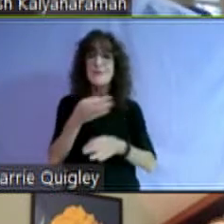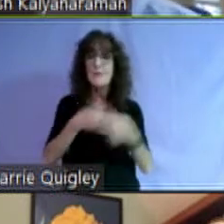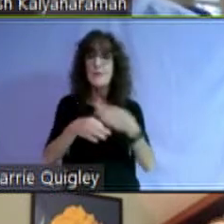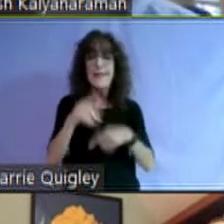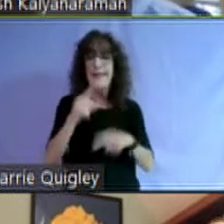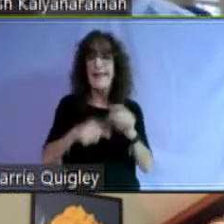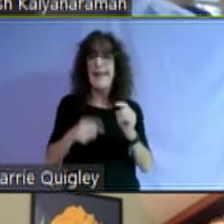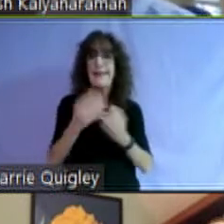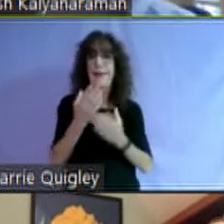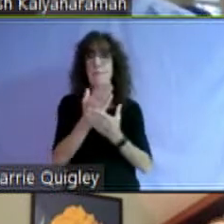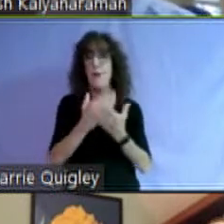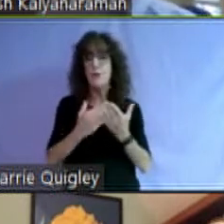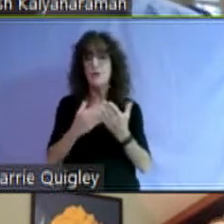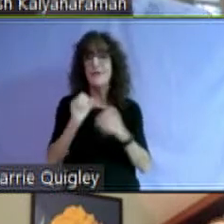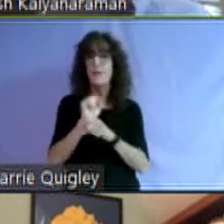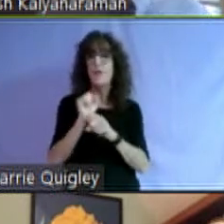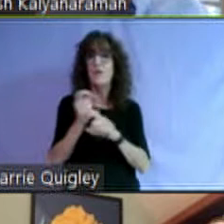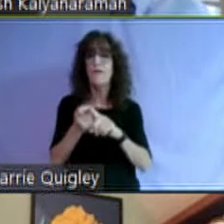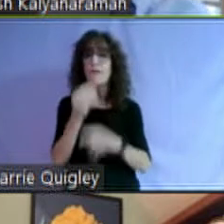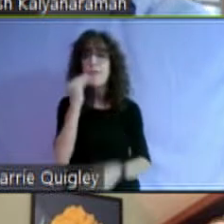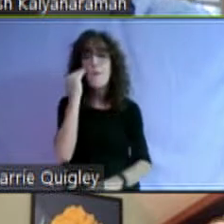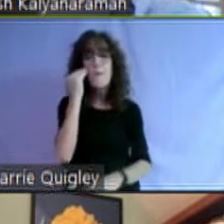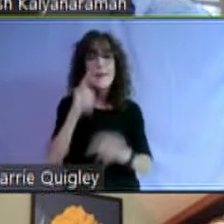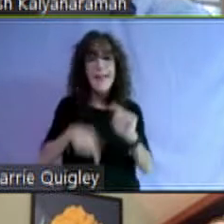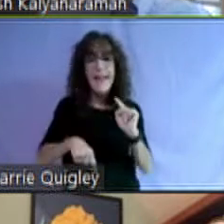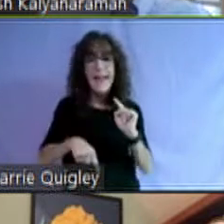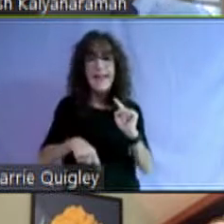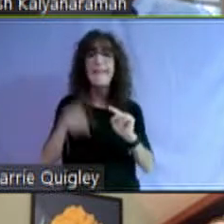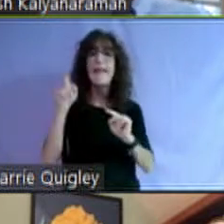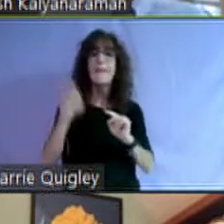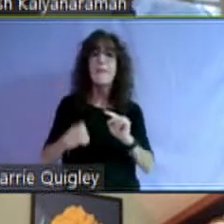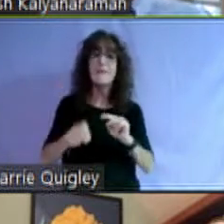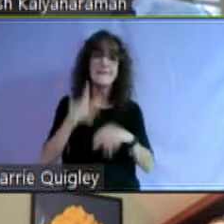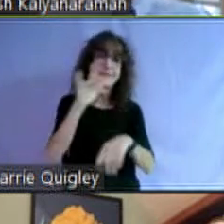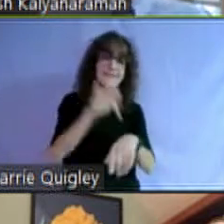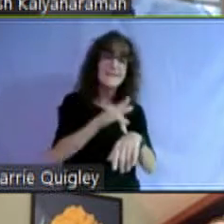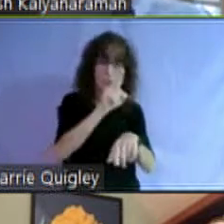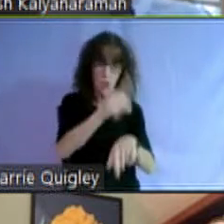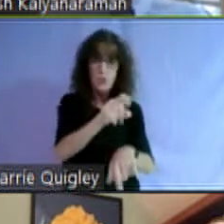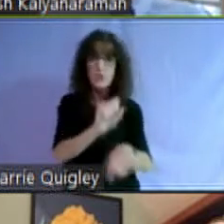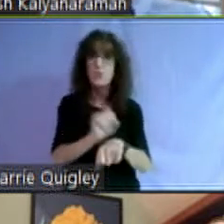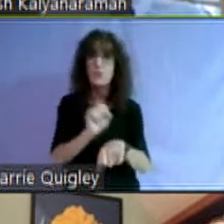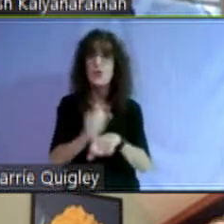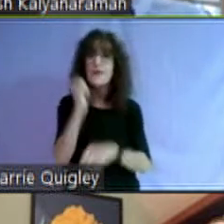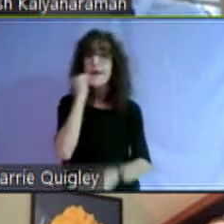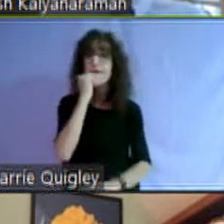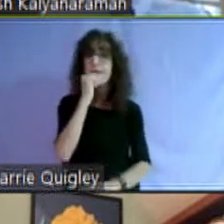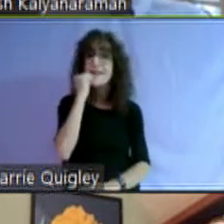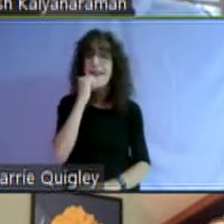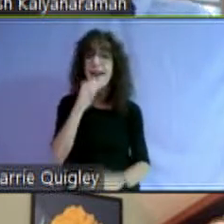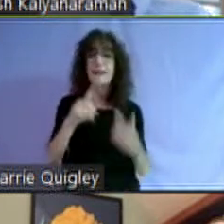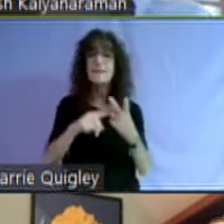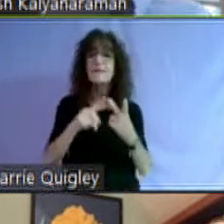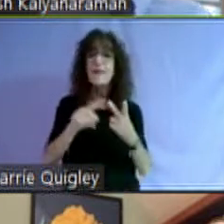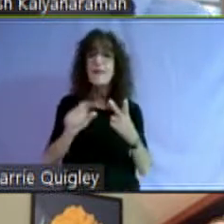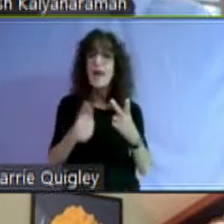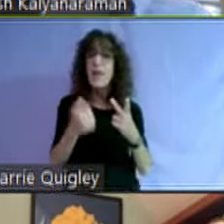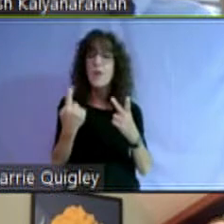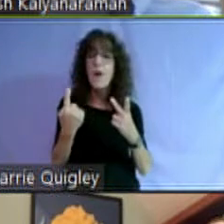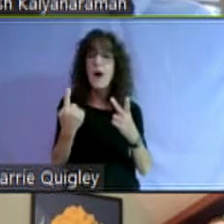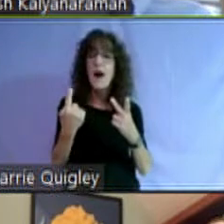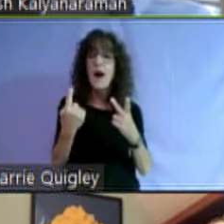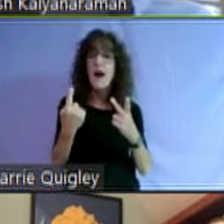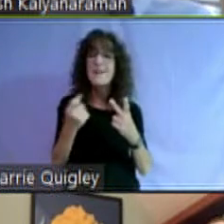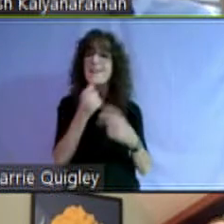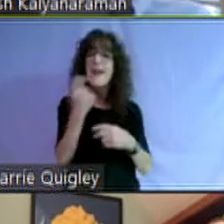partially telework. They have to be on location every day. And the other is that they don't